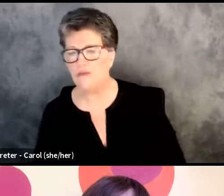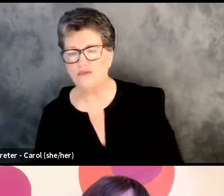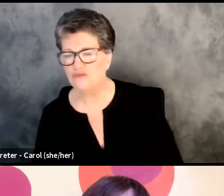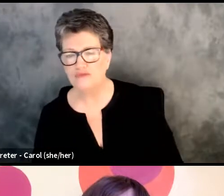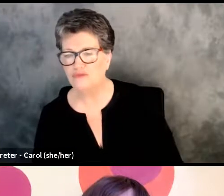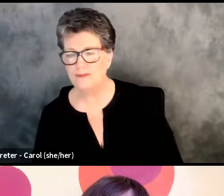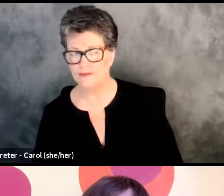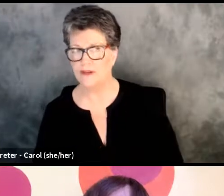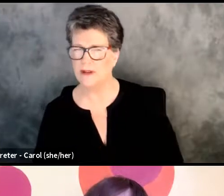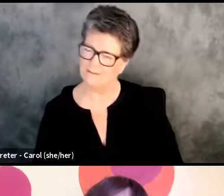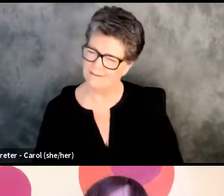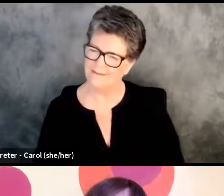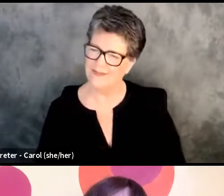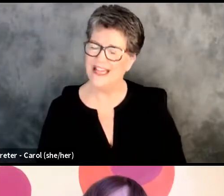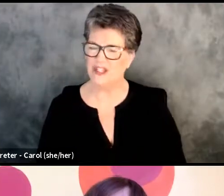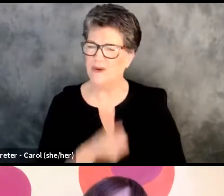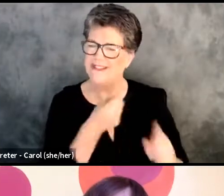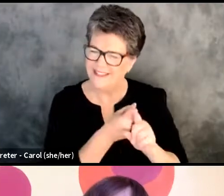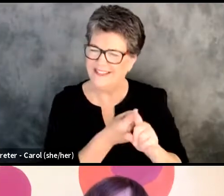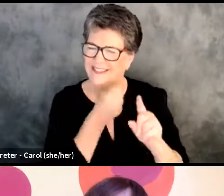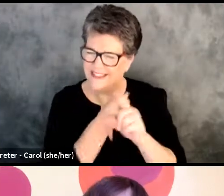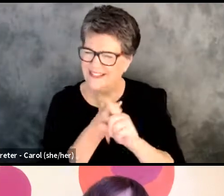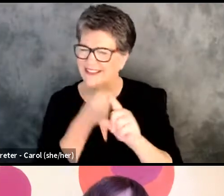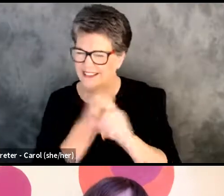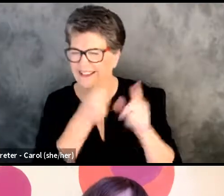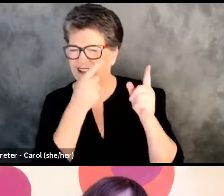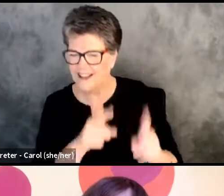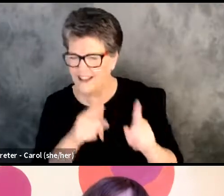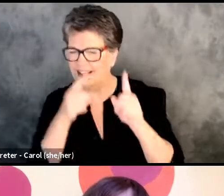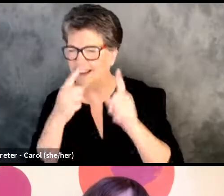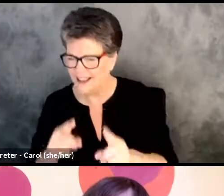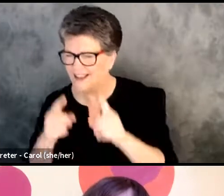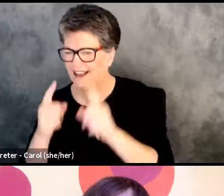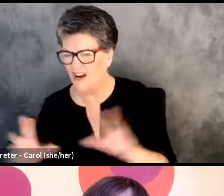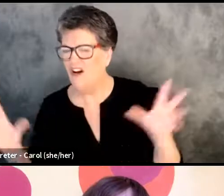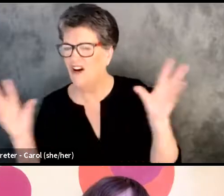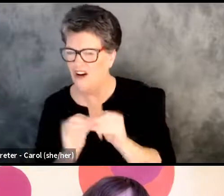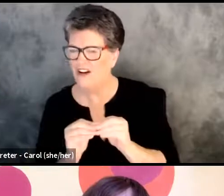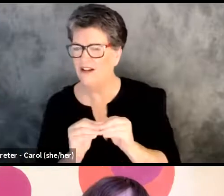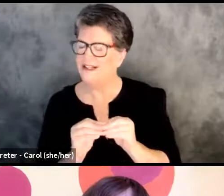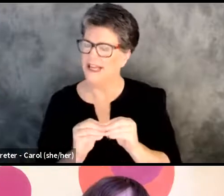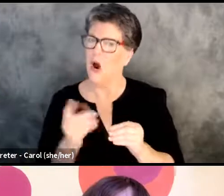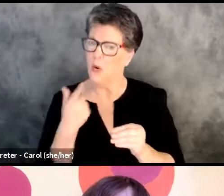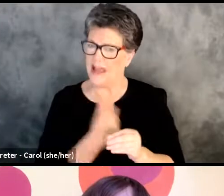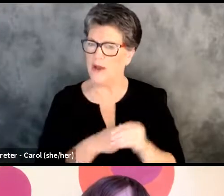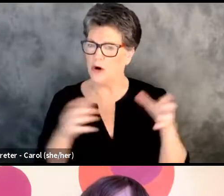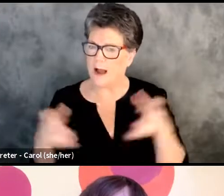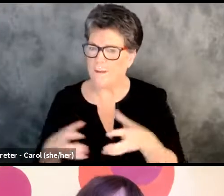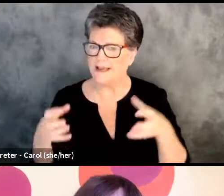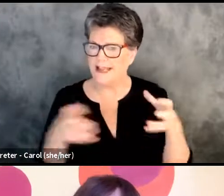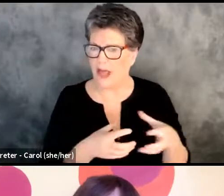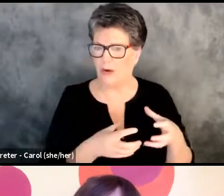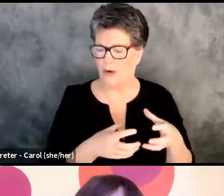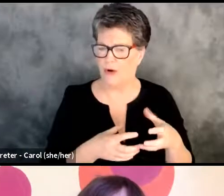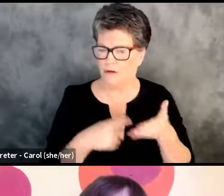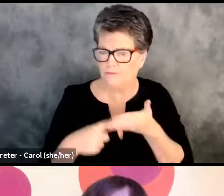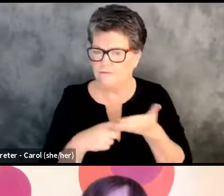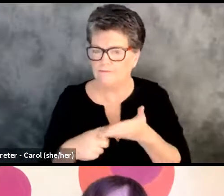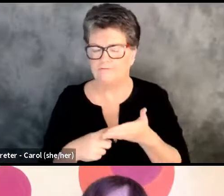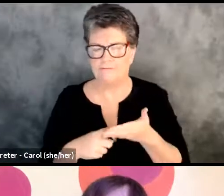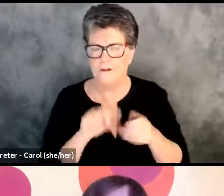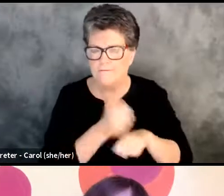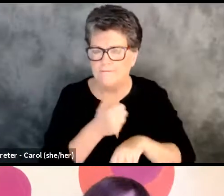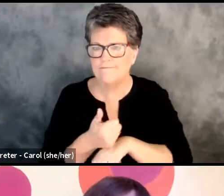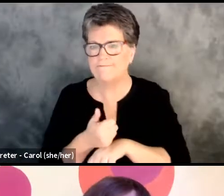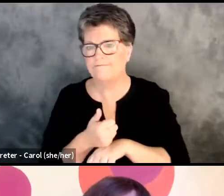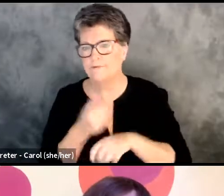it's incident after incident like that, where we were coming together and organizing